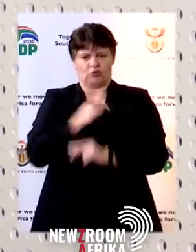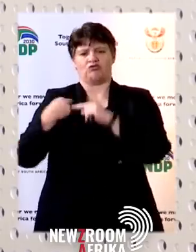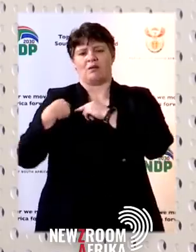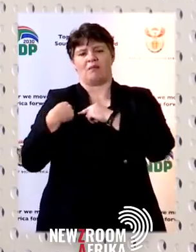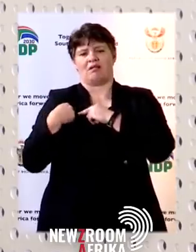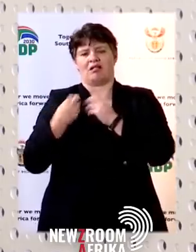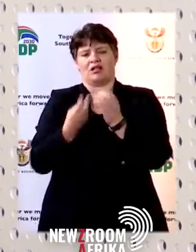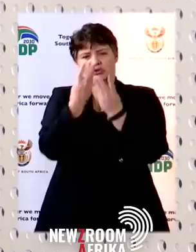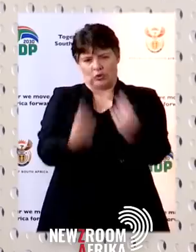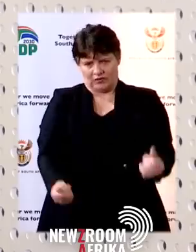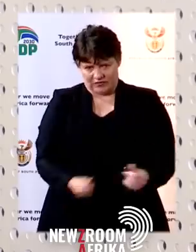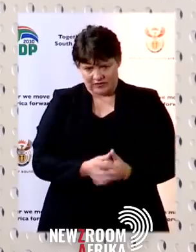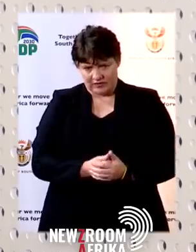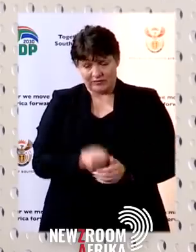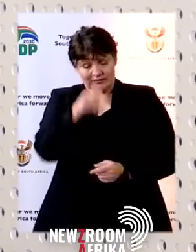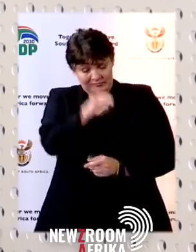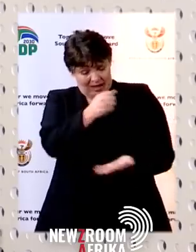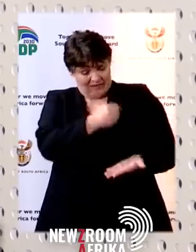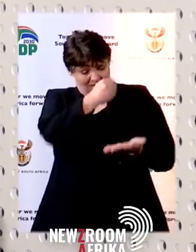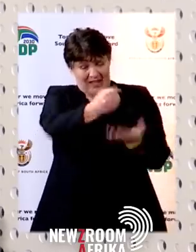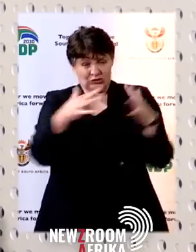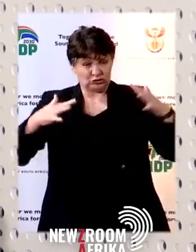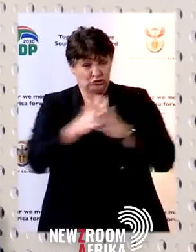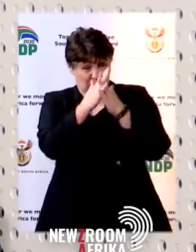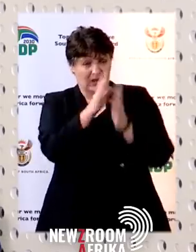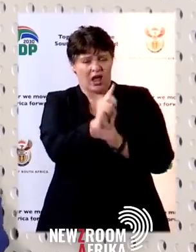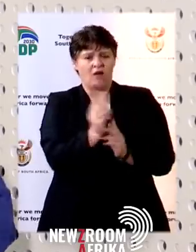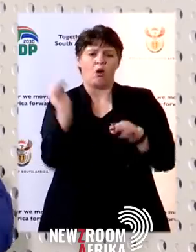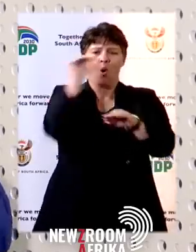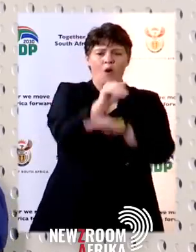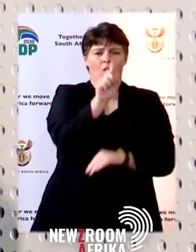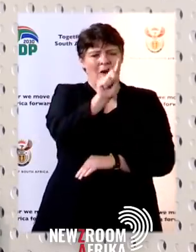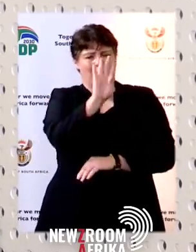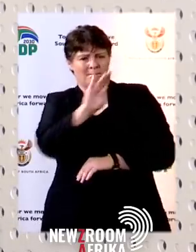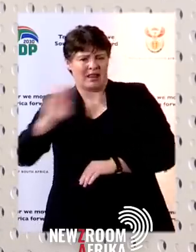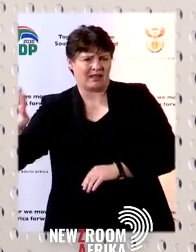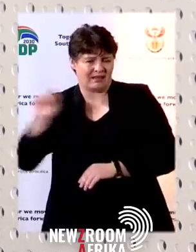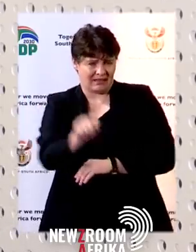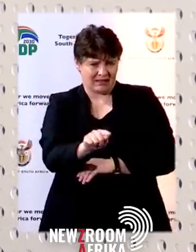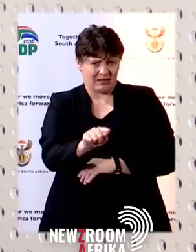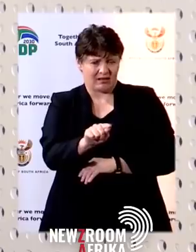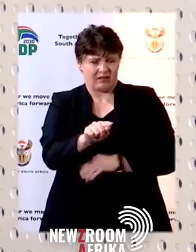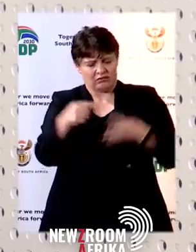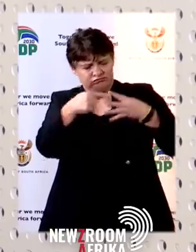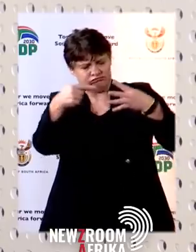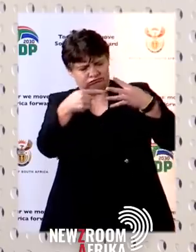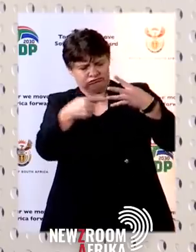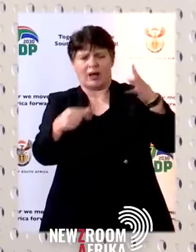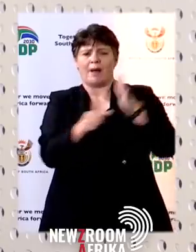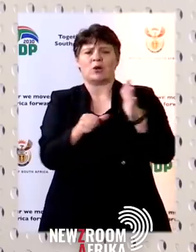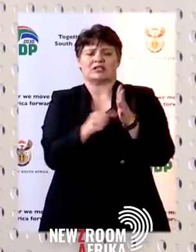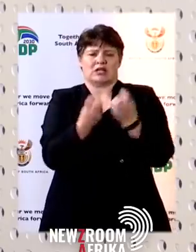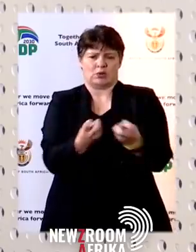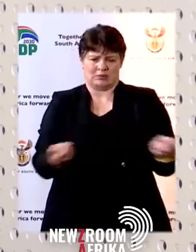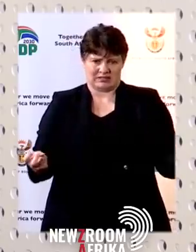Already, the solidarity fund has spent over a billion rand on the key protective